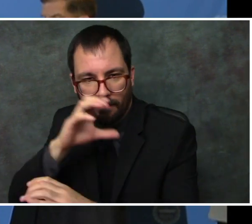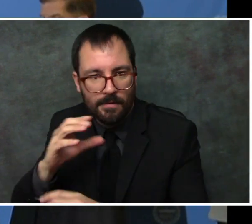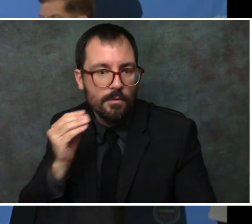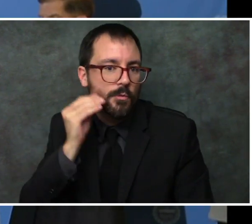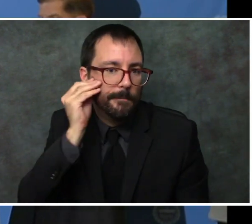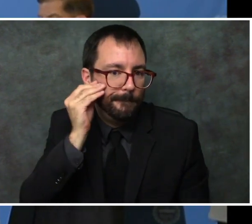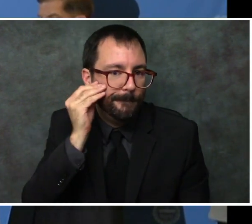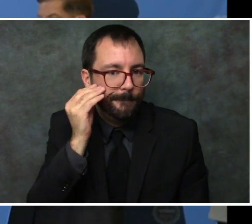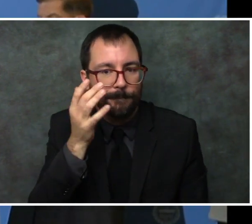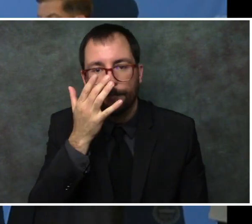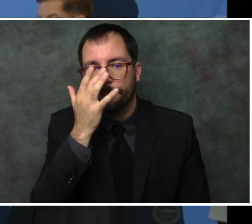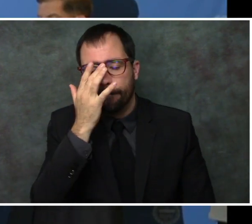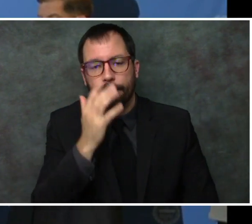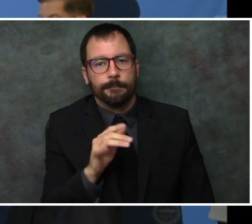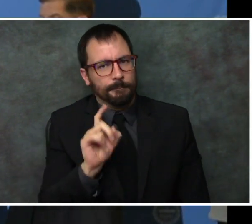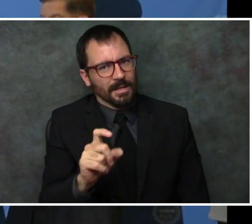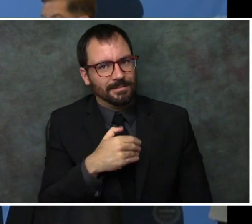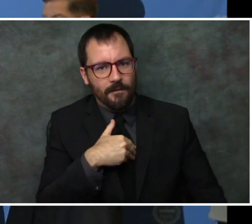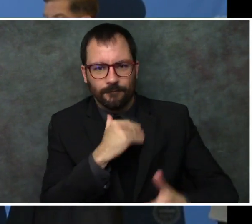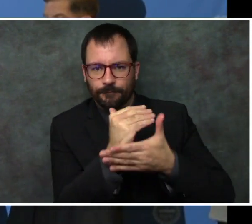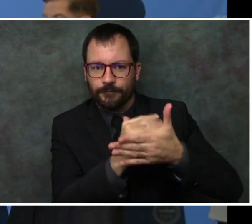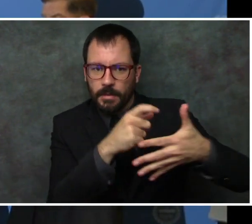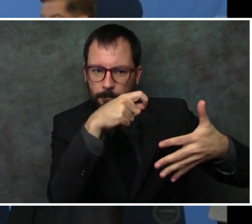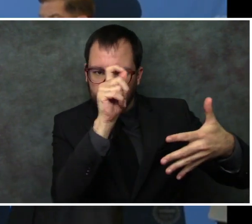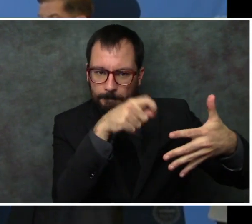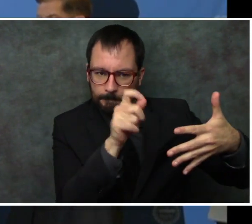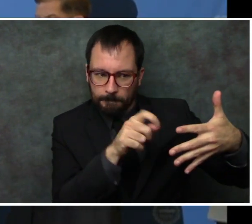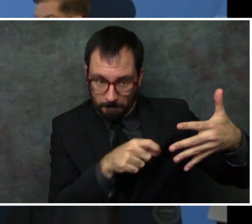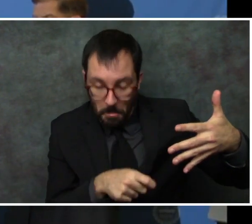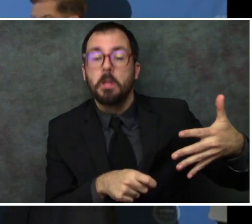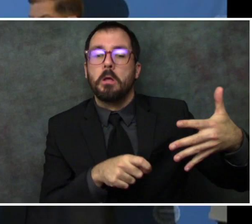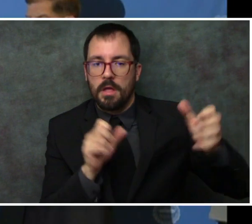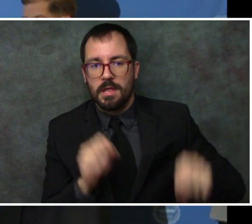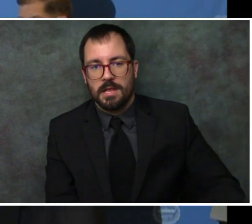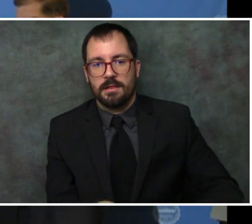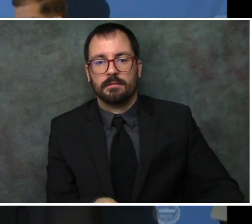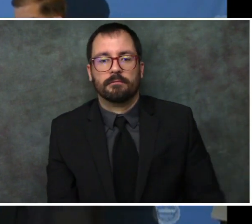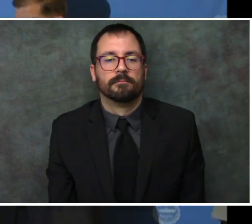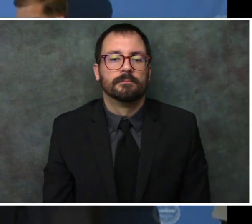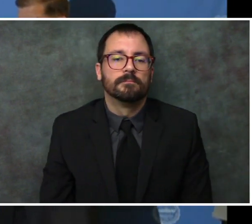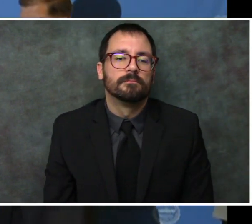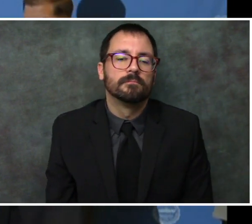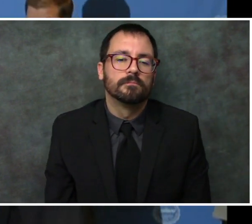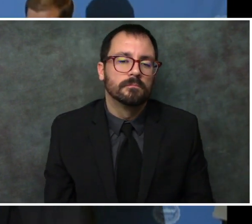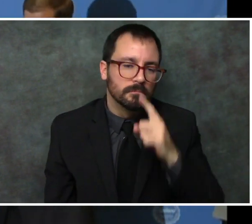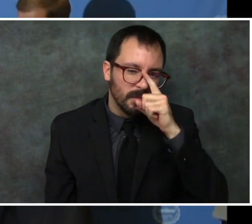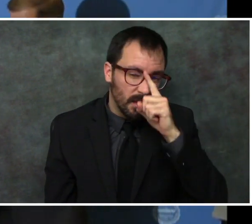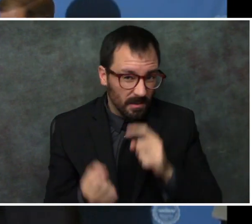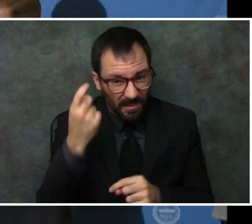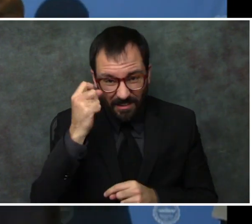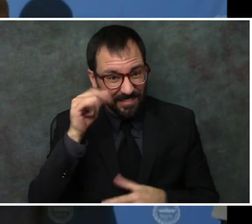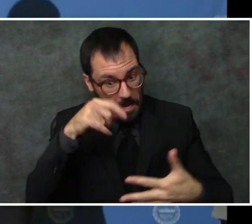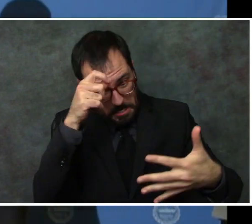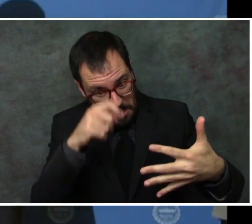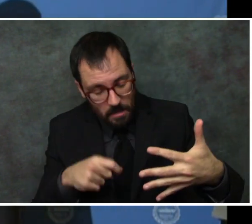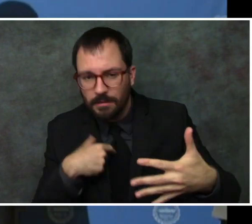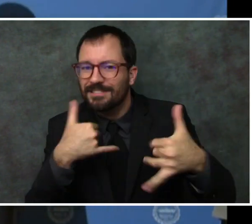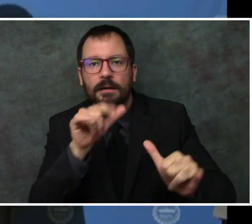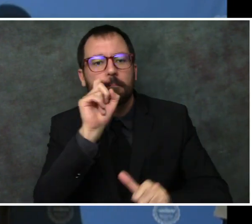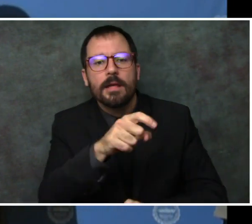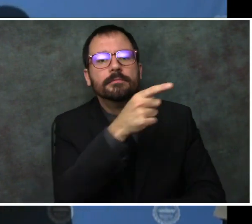attorney as well as judges. But everything was discussed, to my knowledge. Yeah, it's also going to be